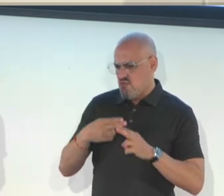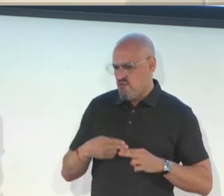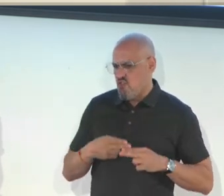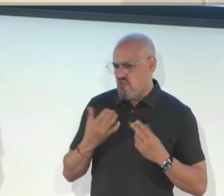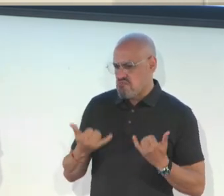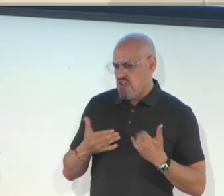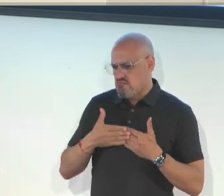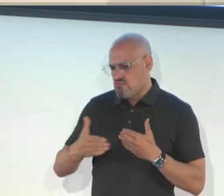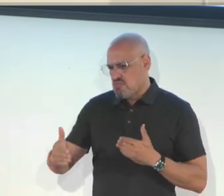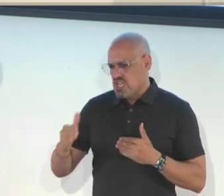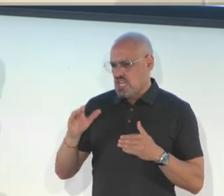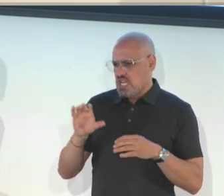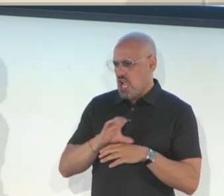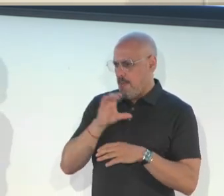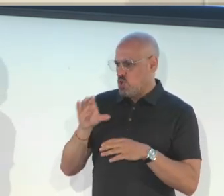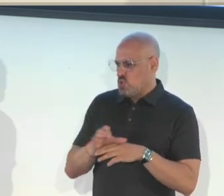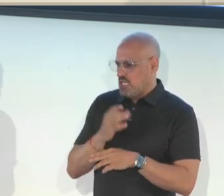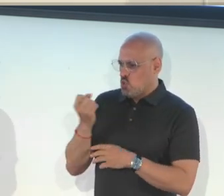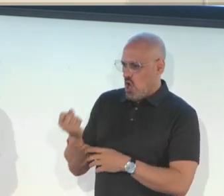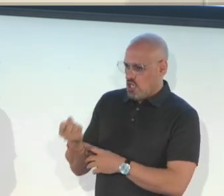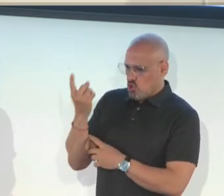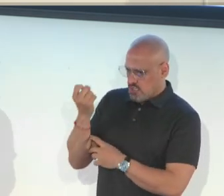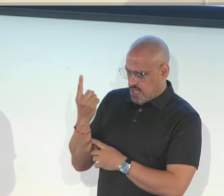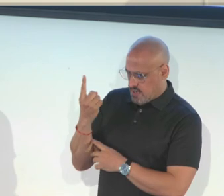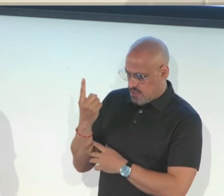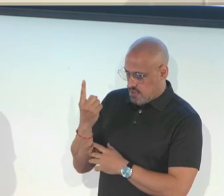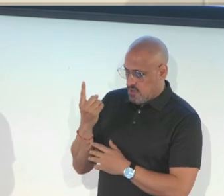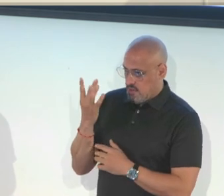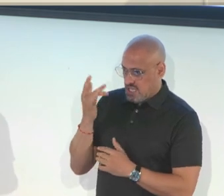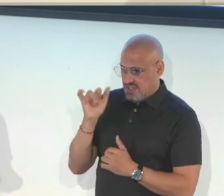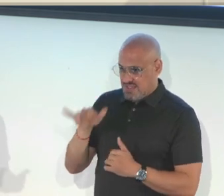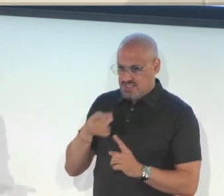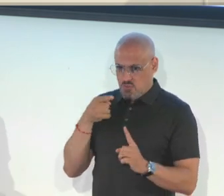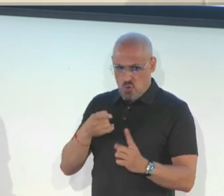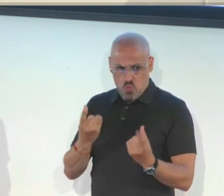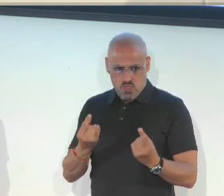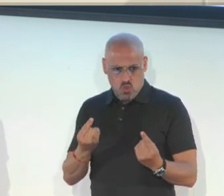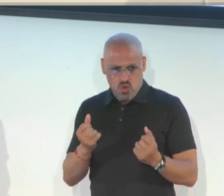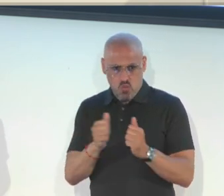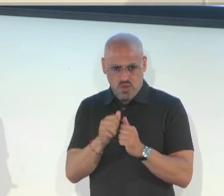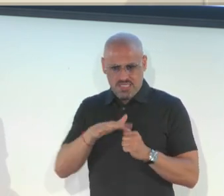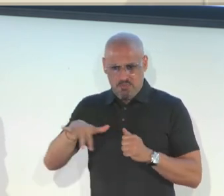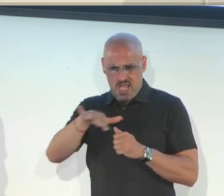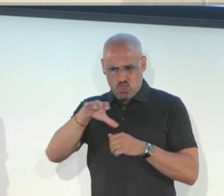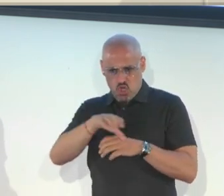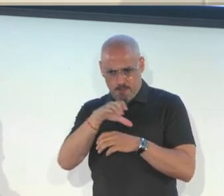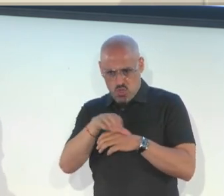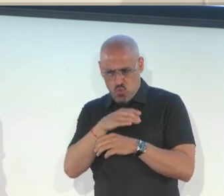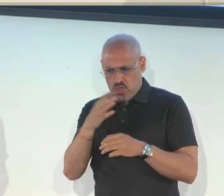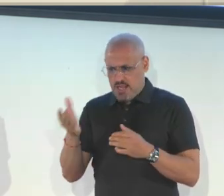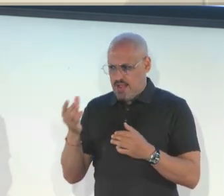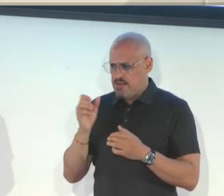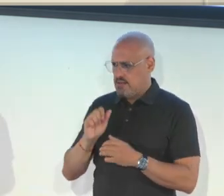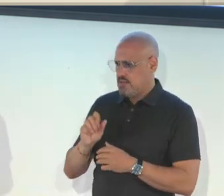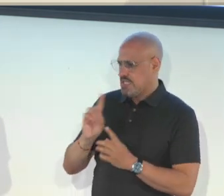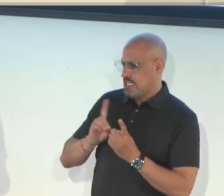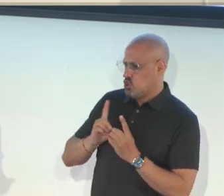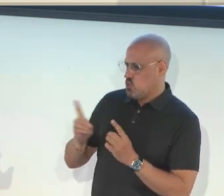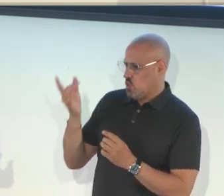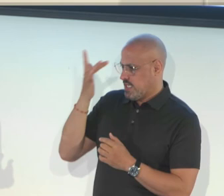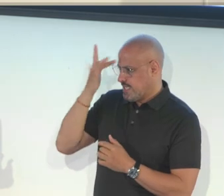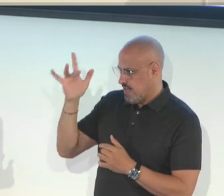as computational understanding, because that's essentially what we're doing with spatial computing and artificial intelligence. We're trying